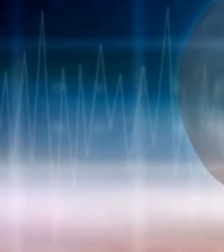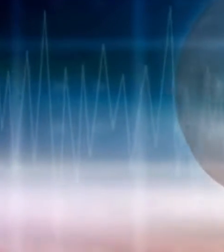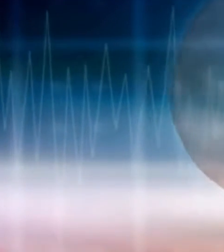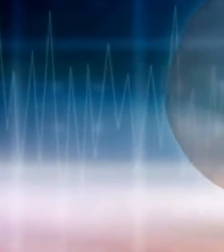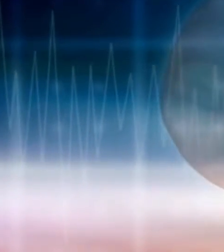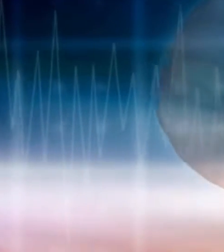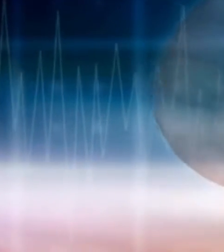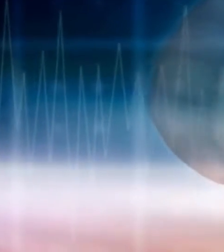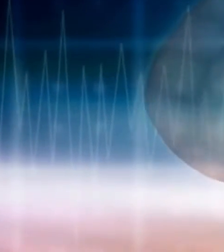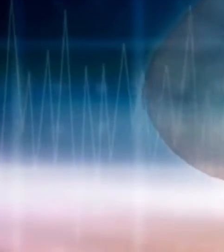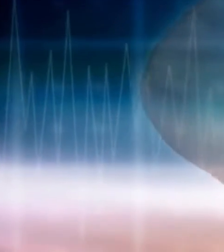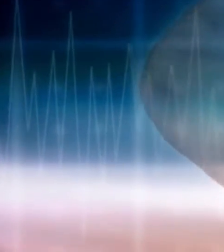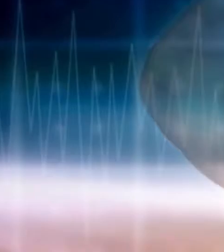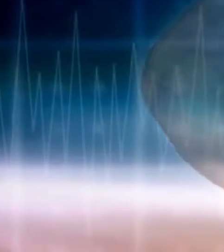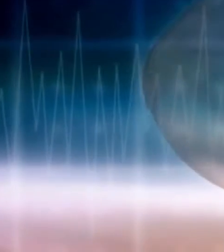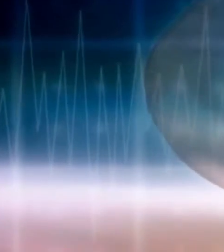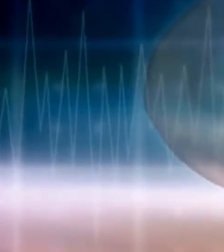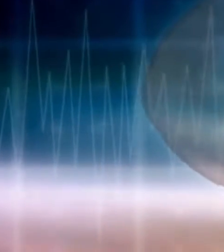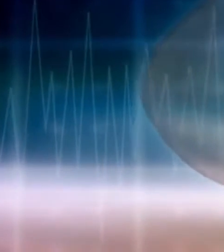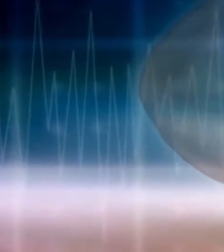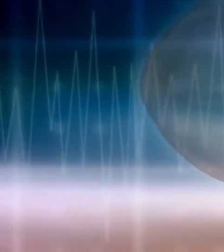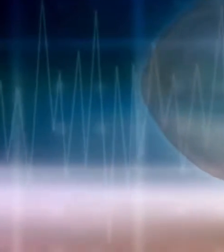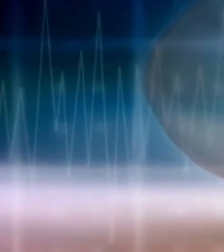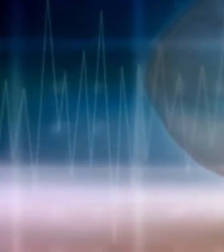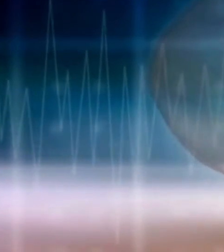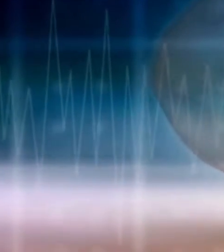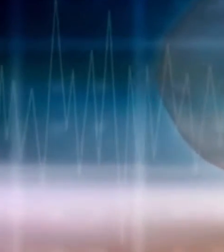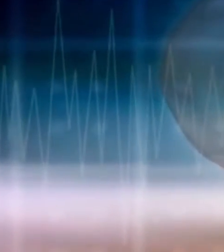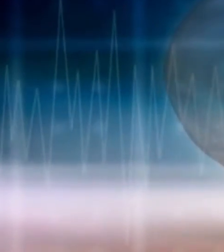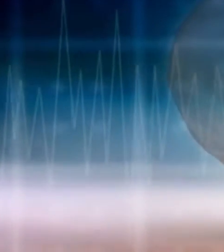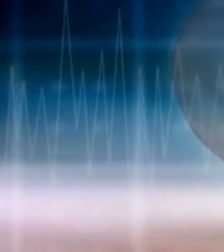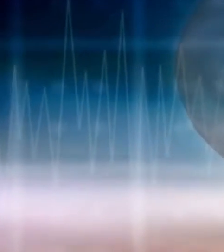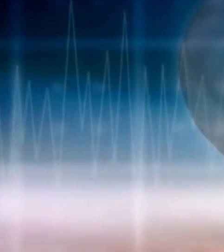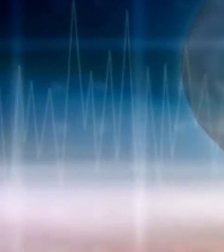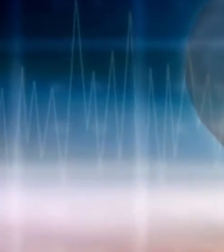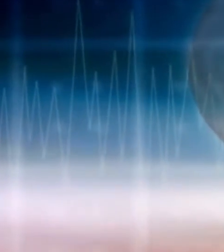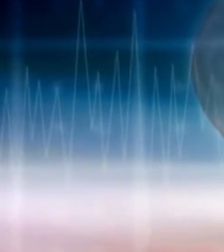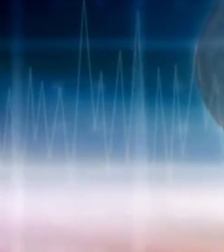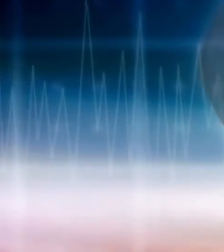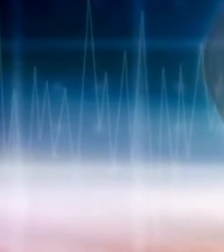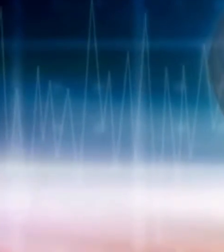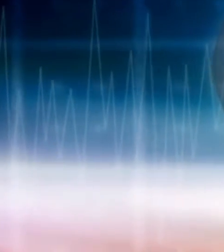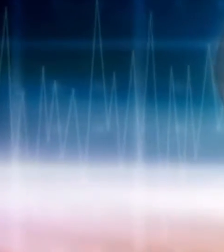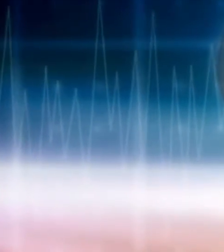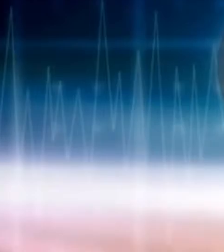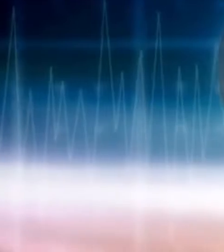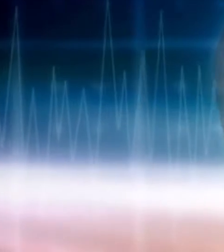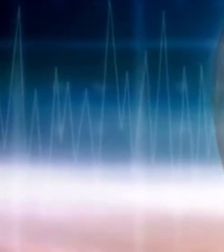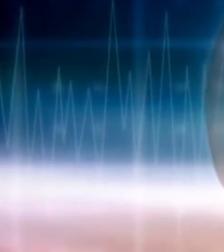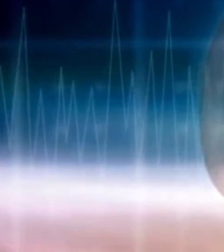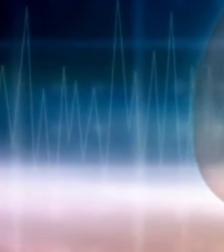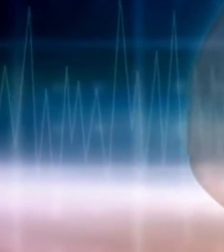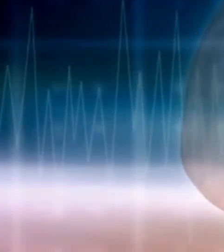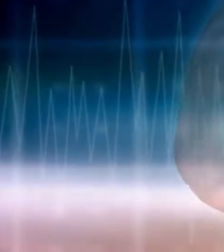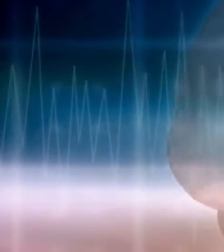Because of this new ability to study a variety of populations and people of many ages, the FNIRS system has revolutionized the study of human